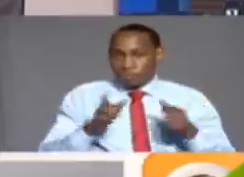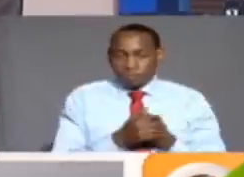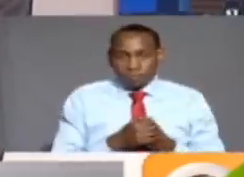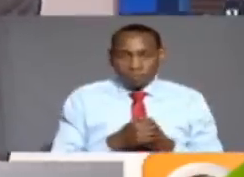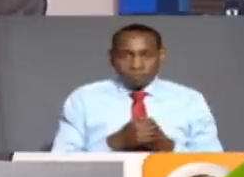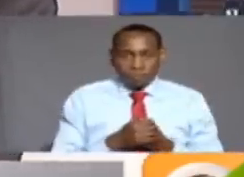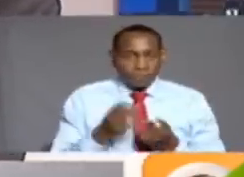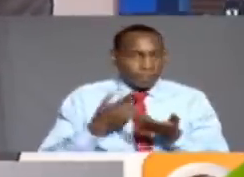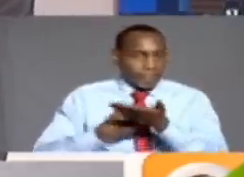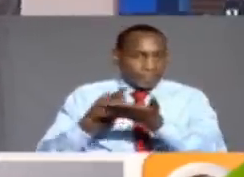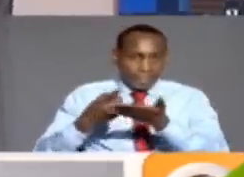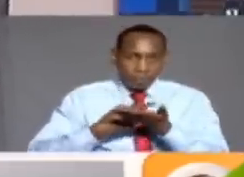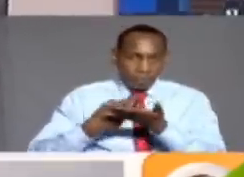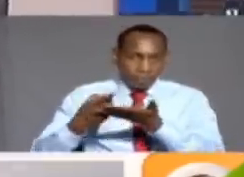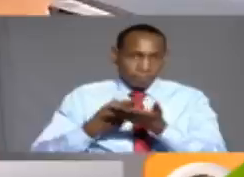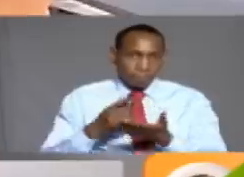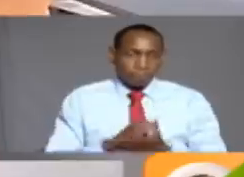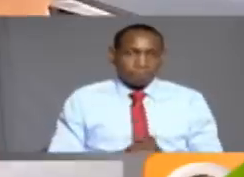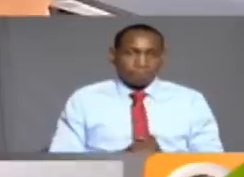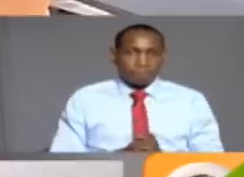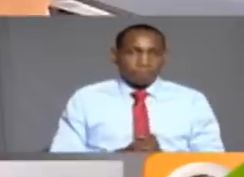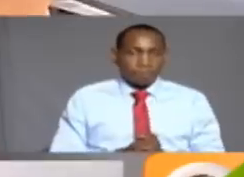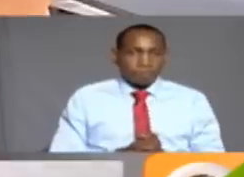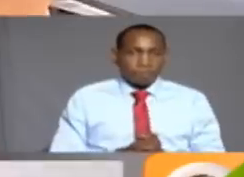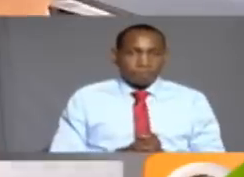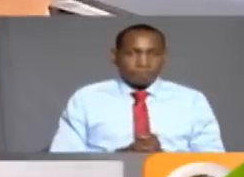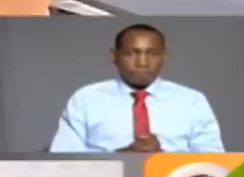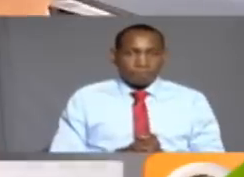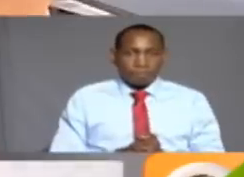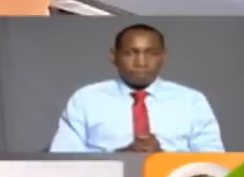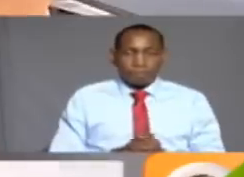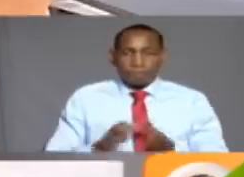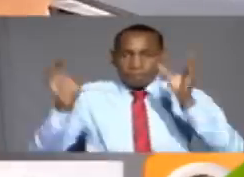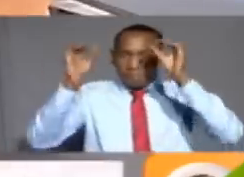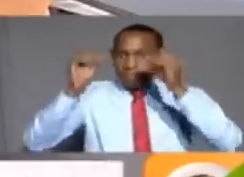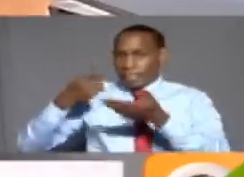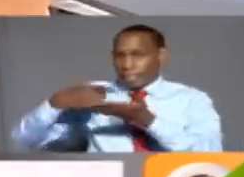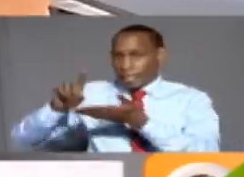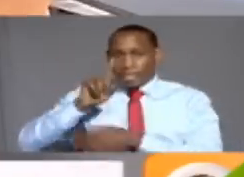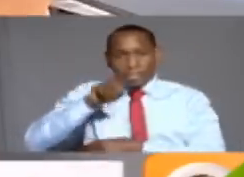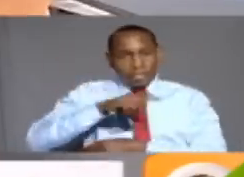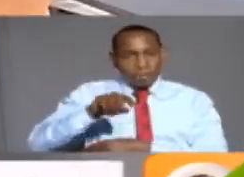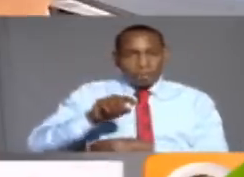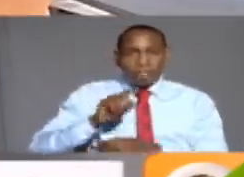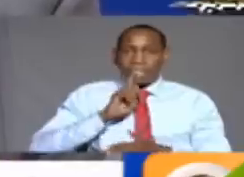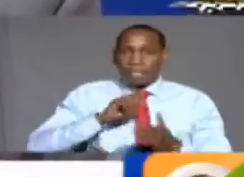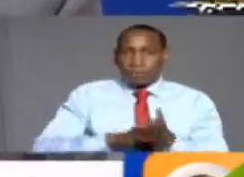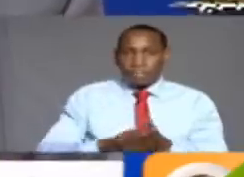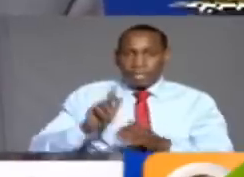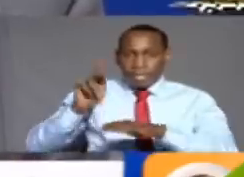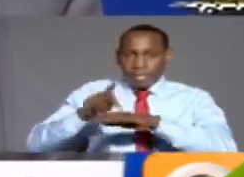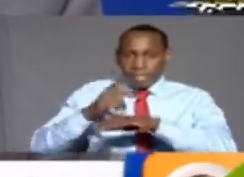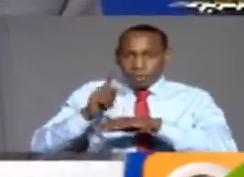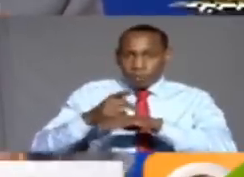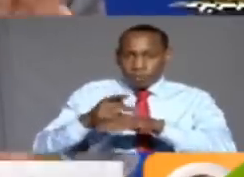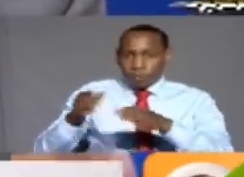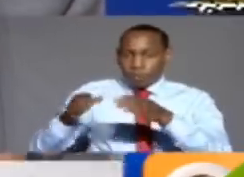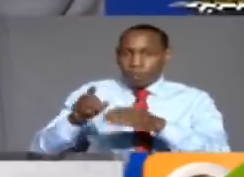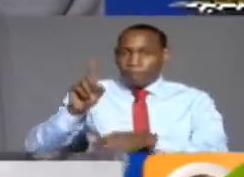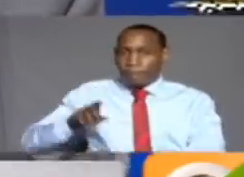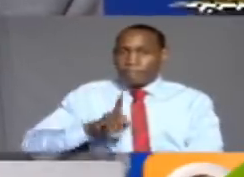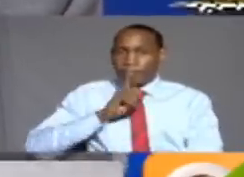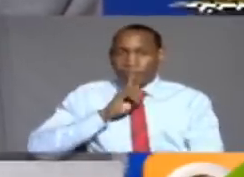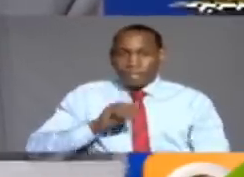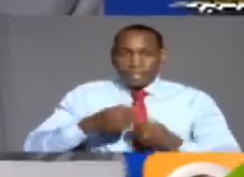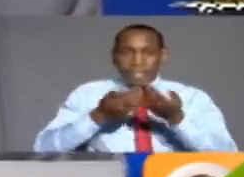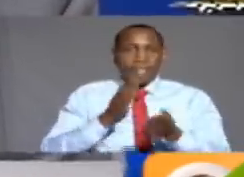it was about this. It is not about whether the president was right or wrong. I was saying, as Kikuyus, we need to shut up and give